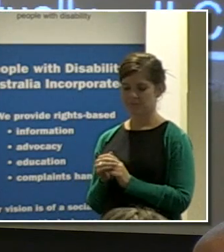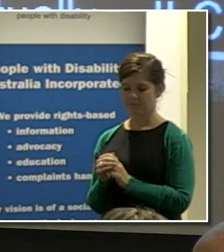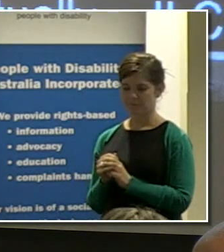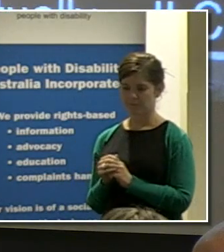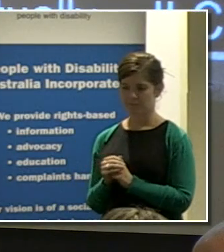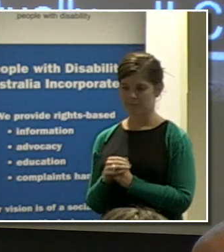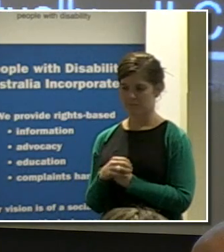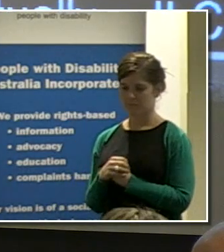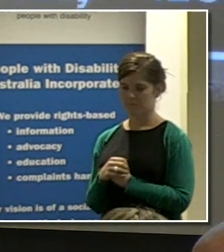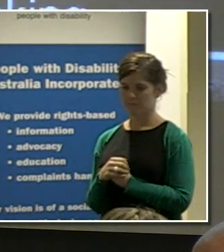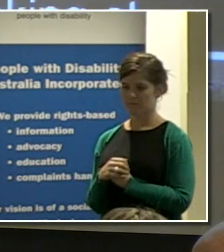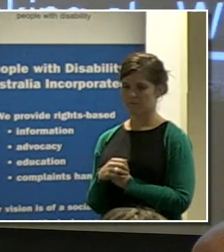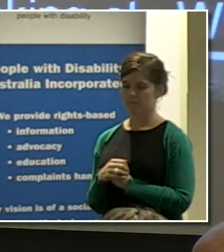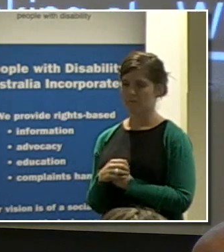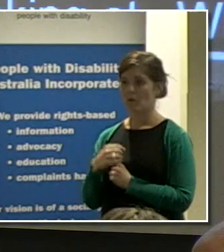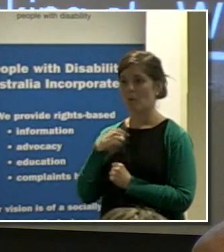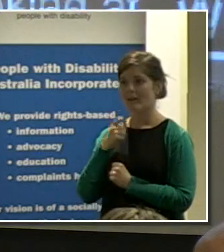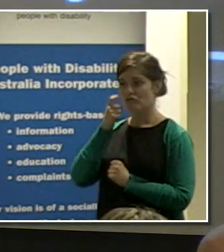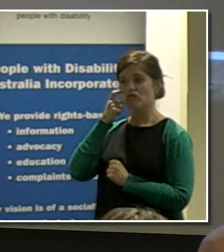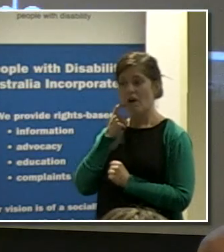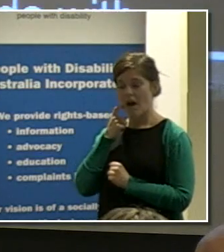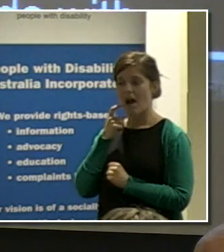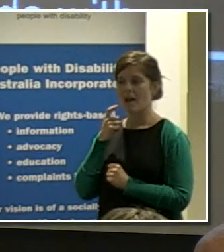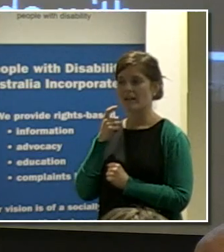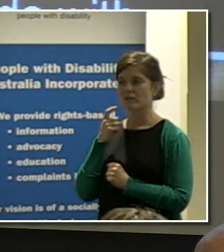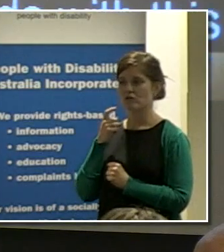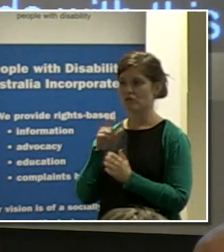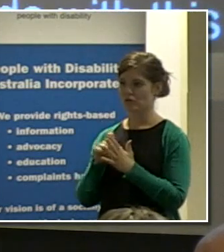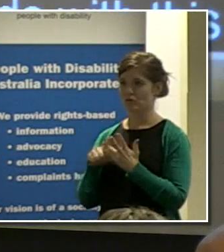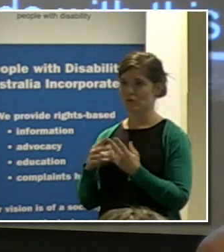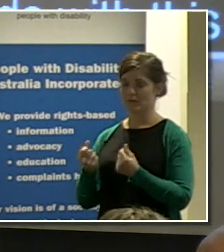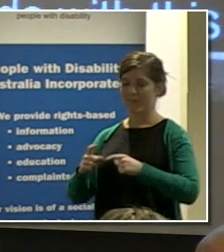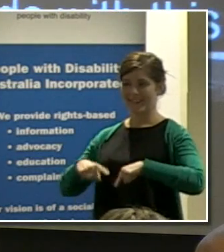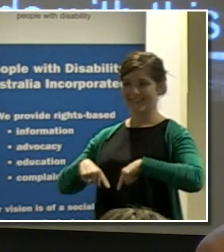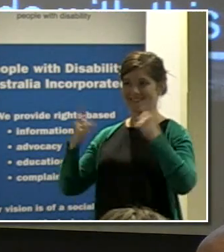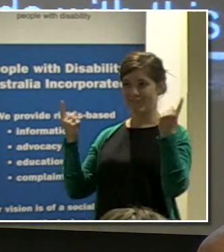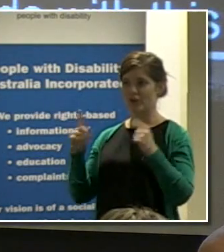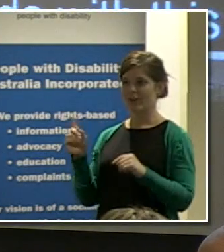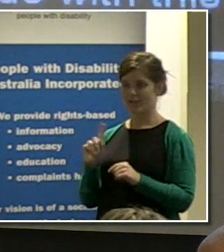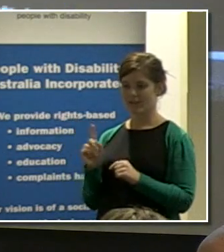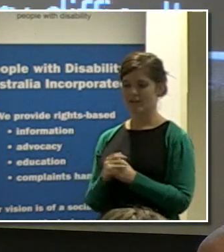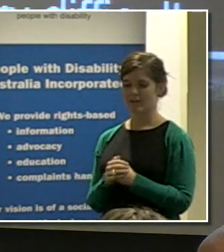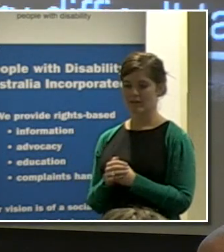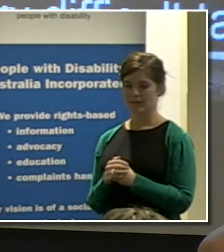What we're trying to do with this, of course, is a very difficult task of matching